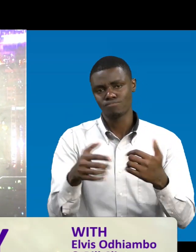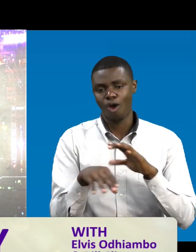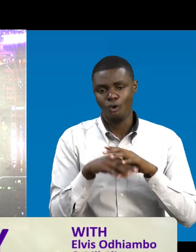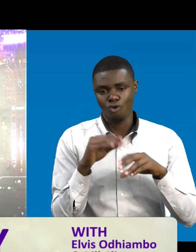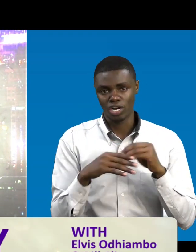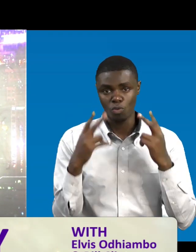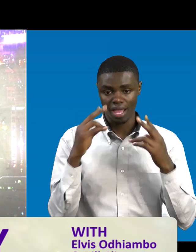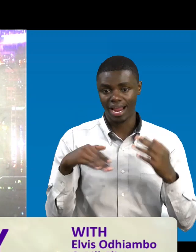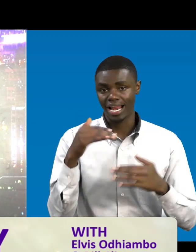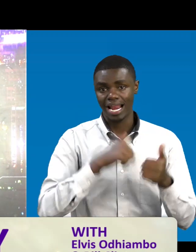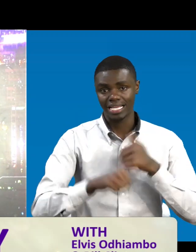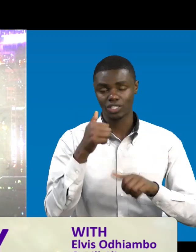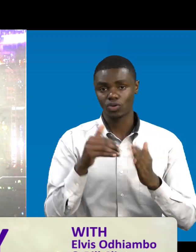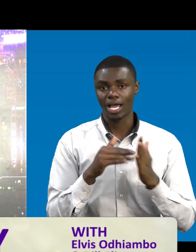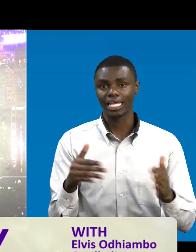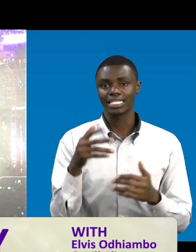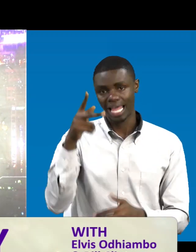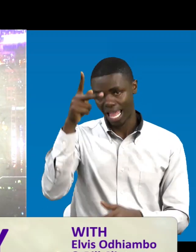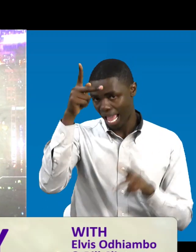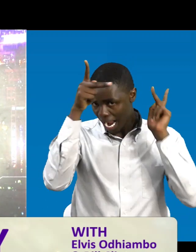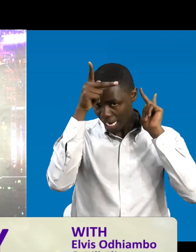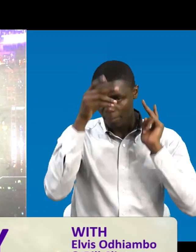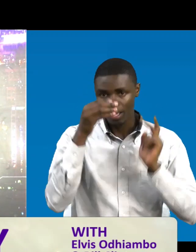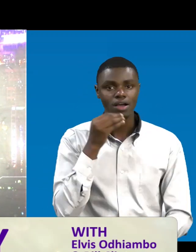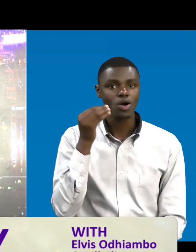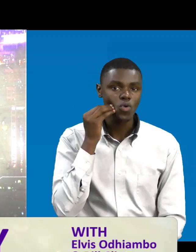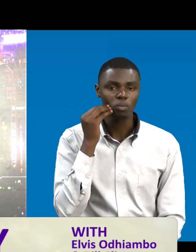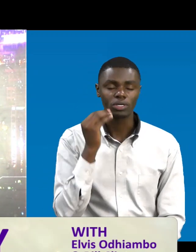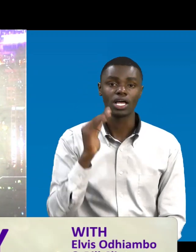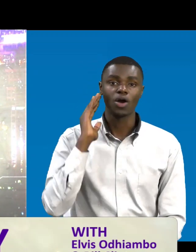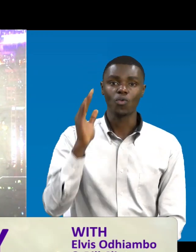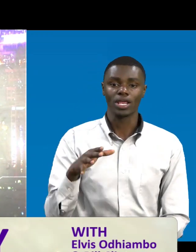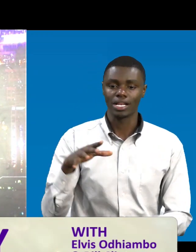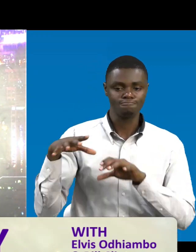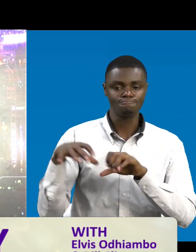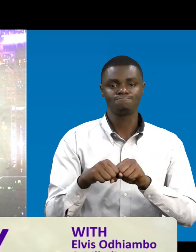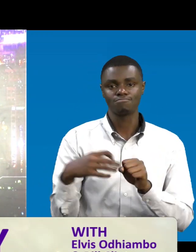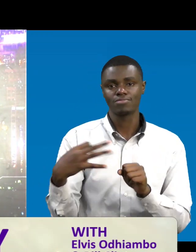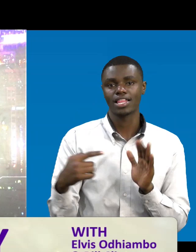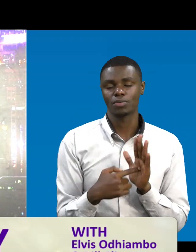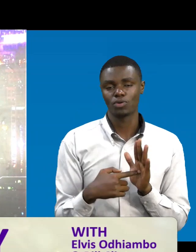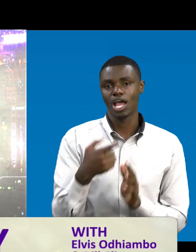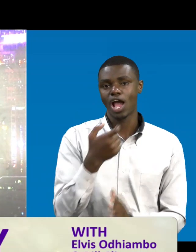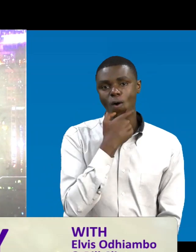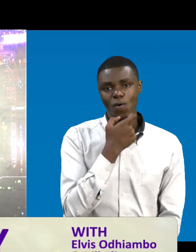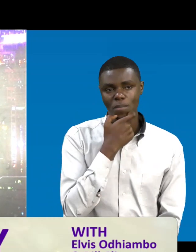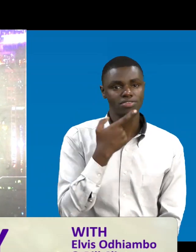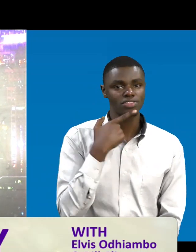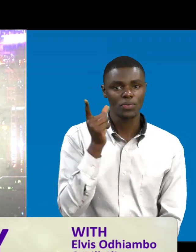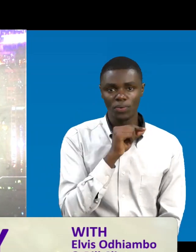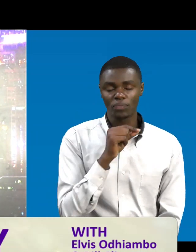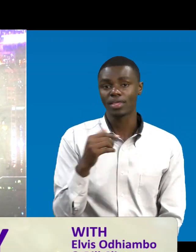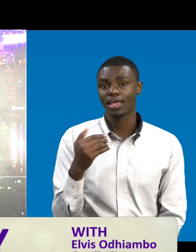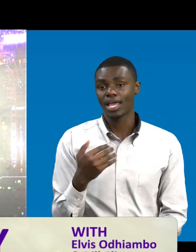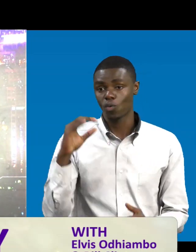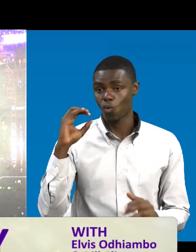look at their next action against Kakamega Homeboys, then they are most certainly going to clinch the 3 points. Gor Mahia, just like I said, they were held